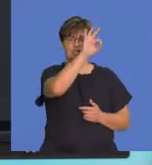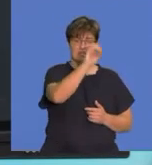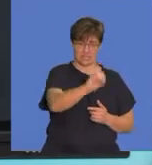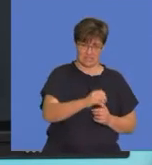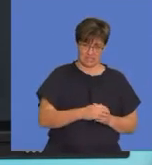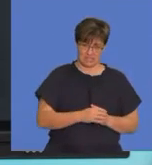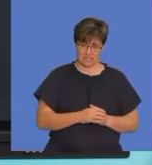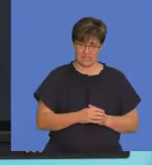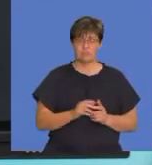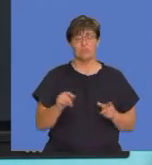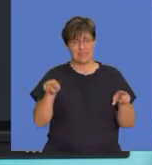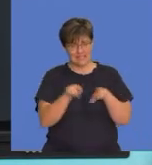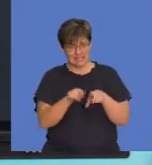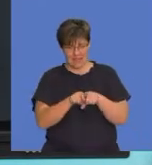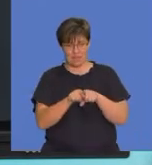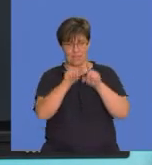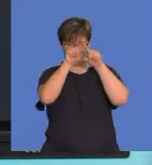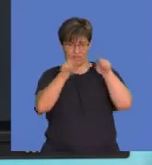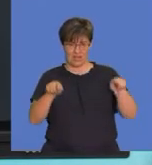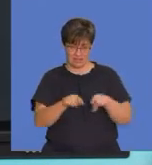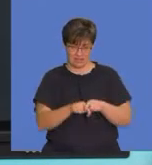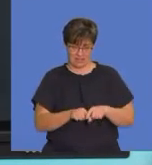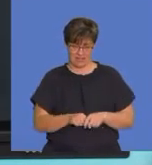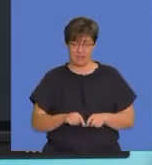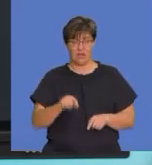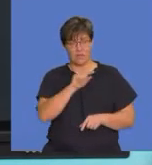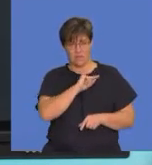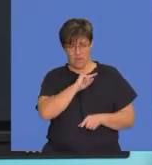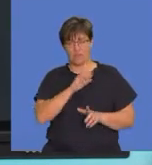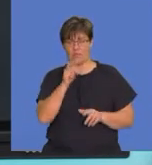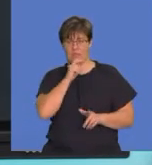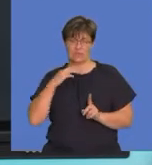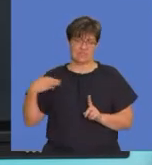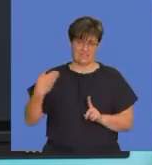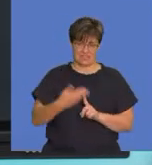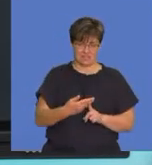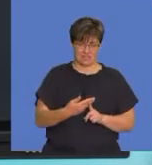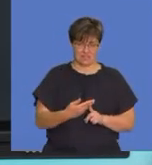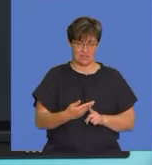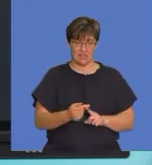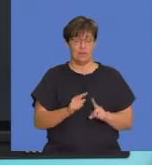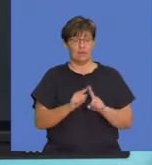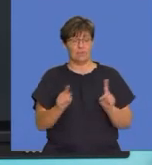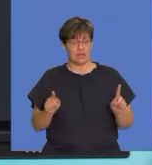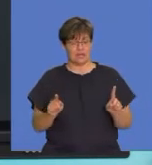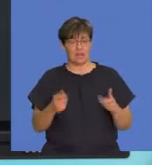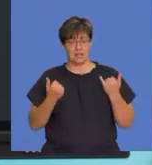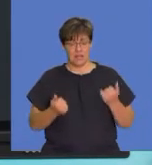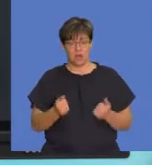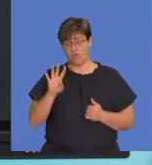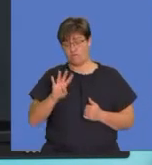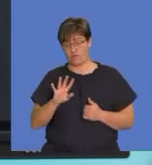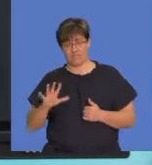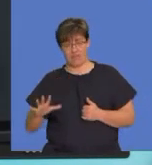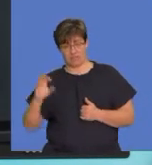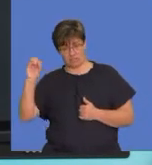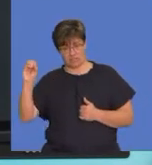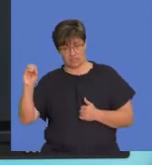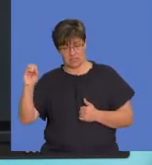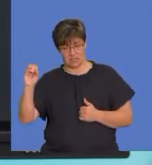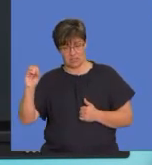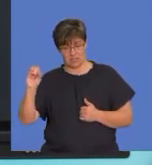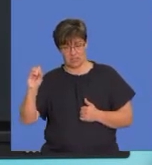60 and 30. So it will still be in the same triangle as the one that we've been using. But if it's